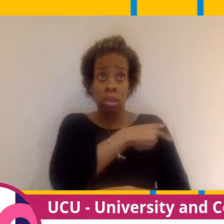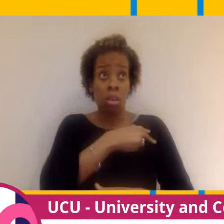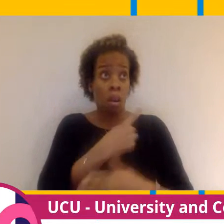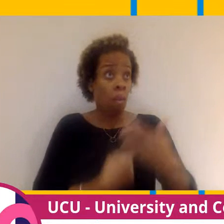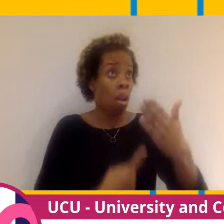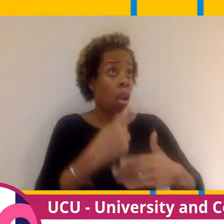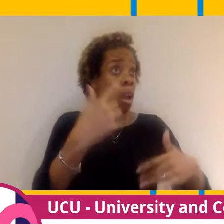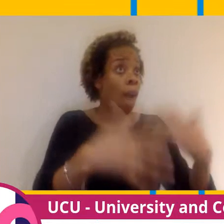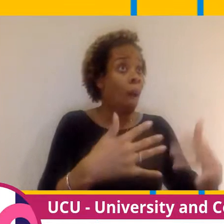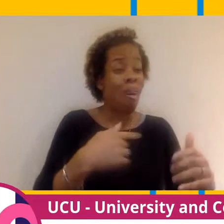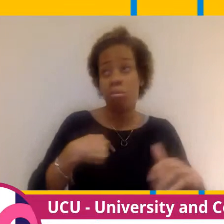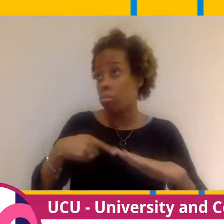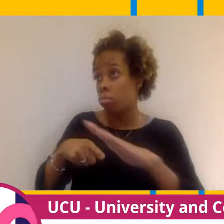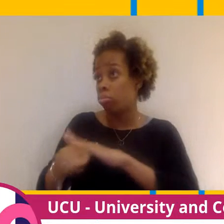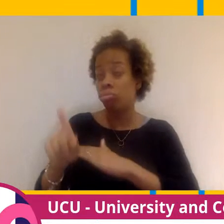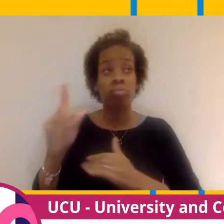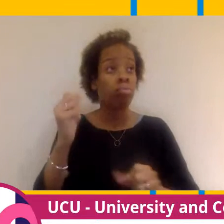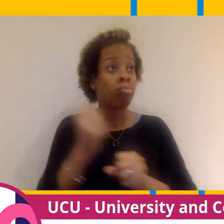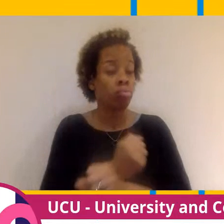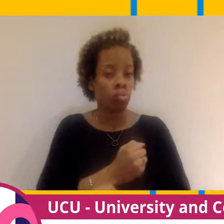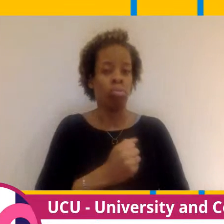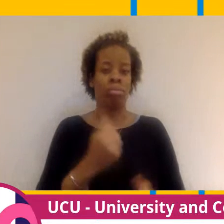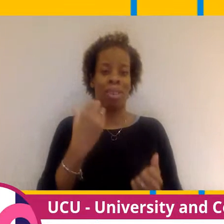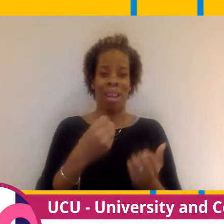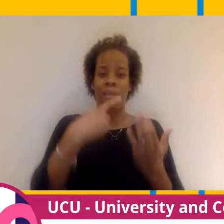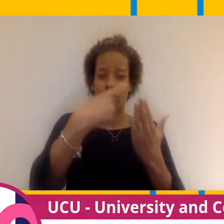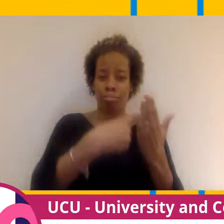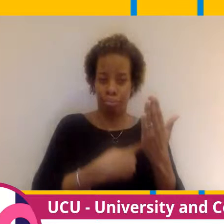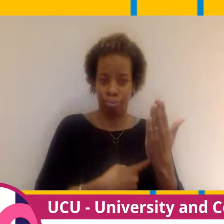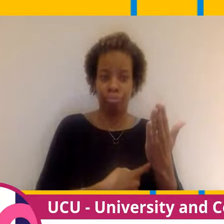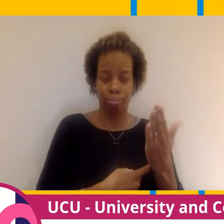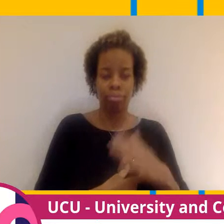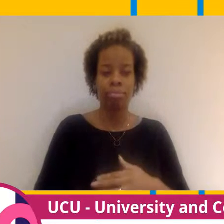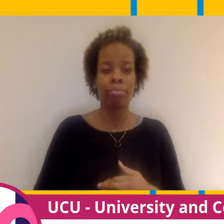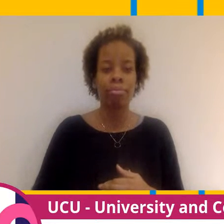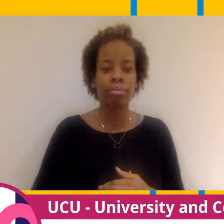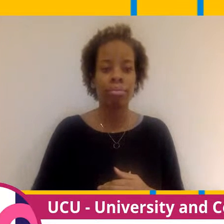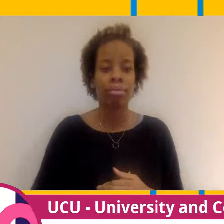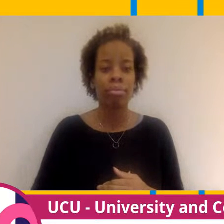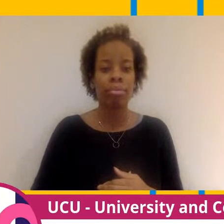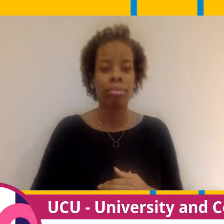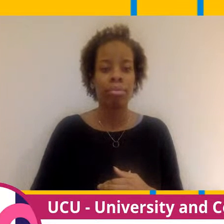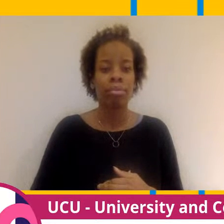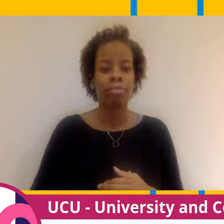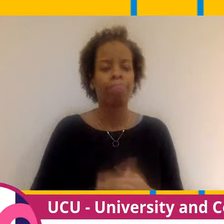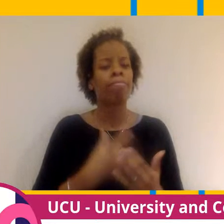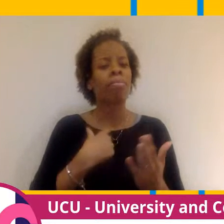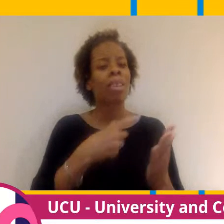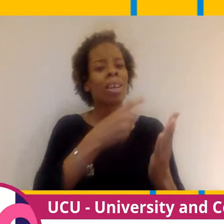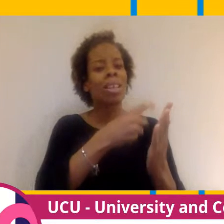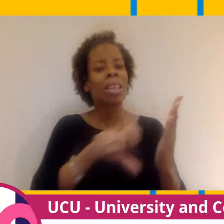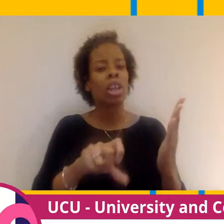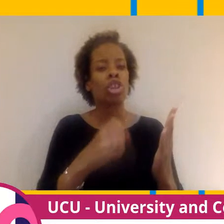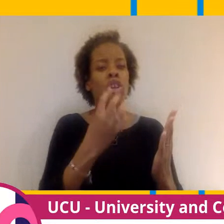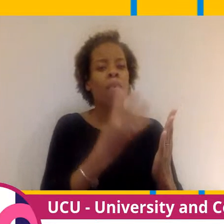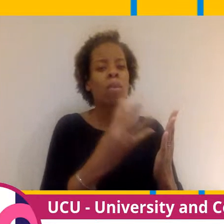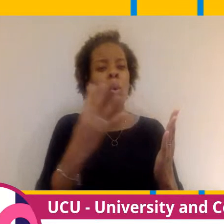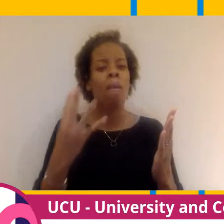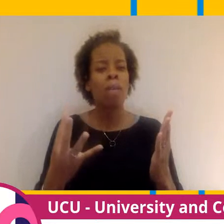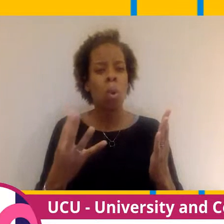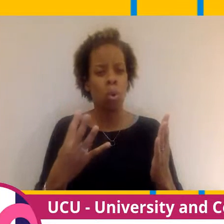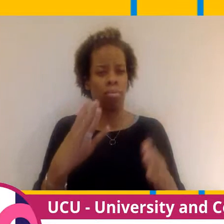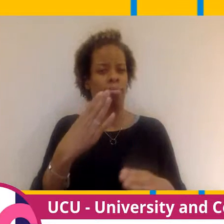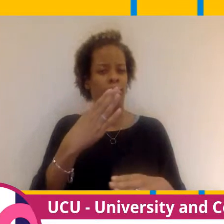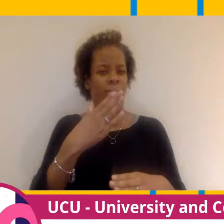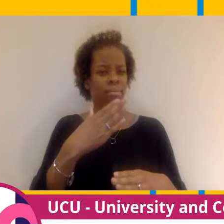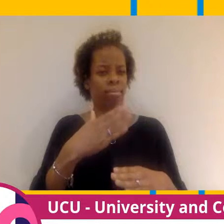harm. Obviously, some of this crosses over with Section 44 of the Employment Rights Act, but this